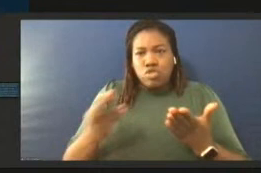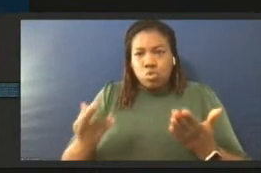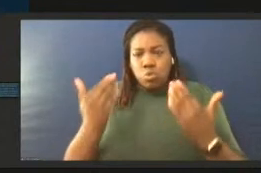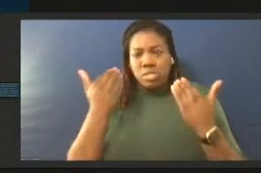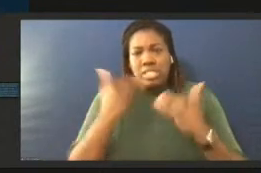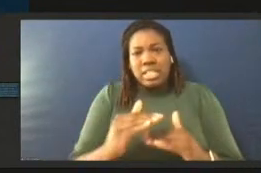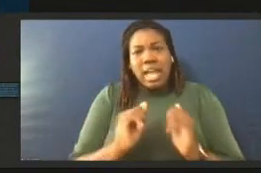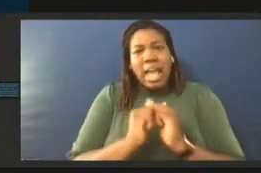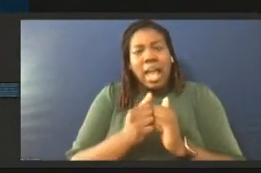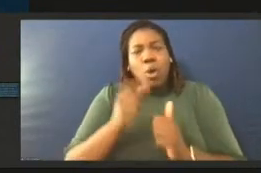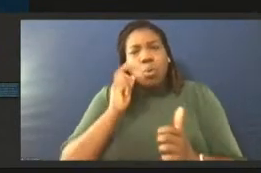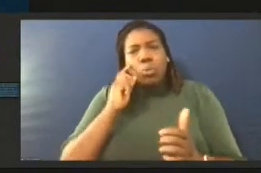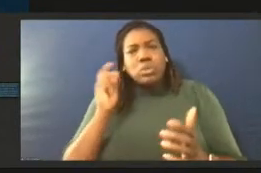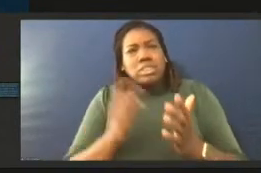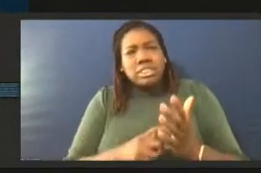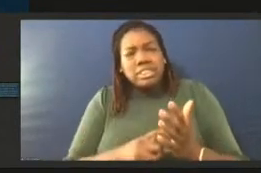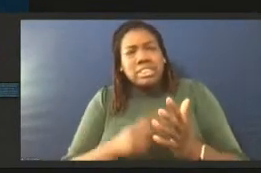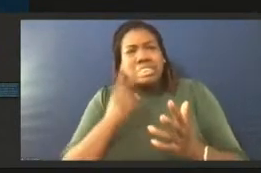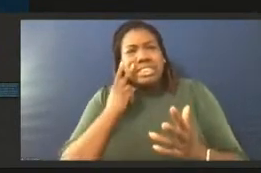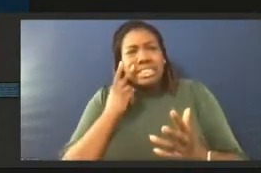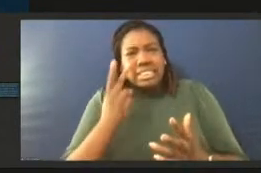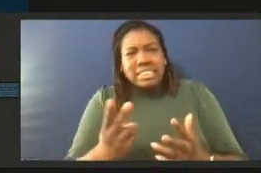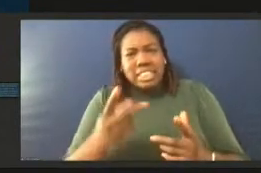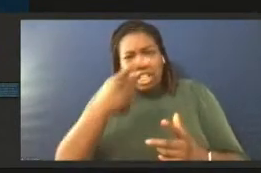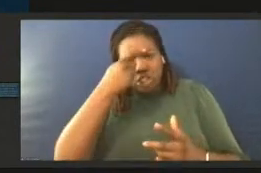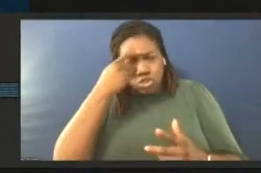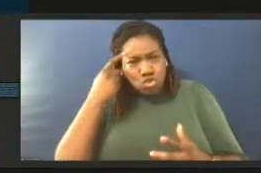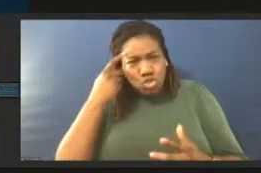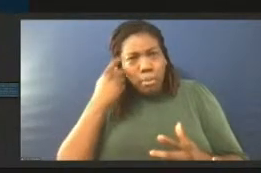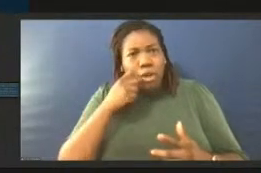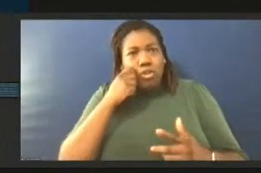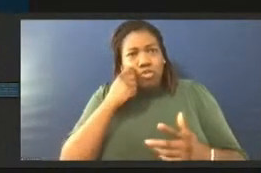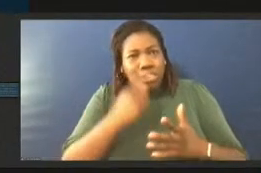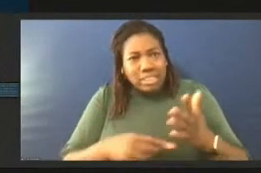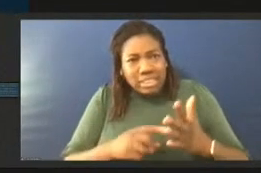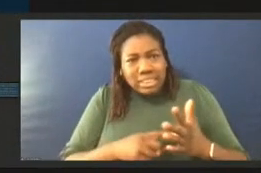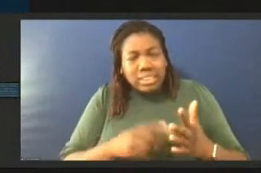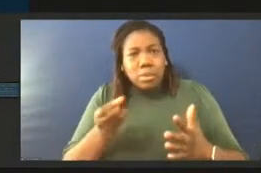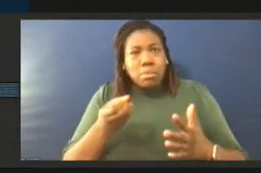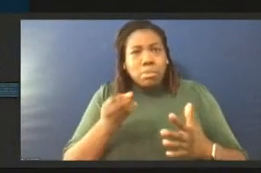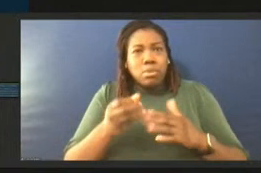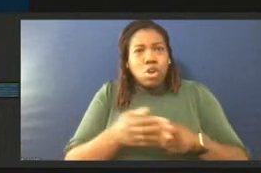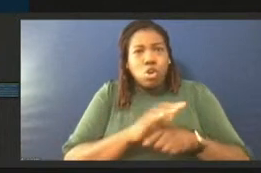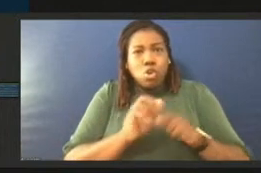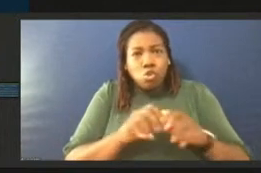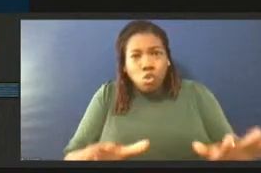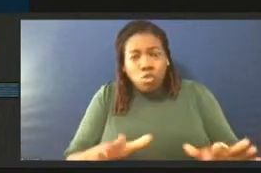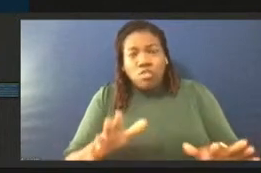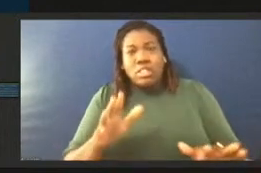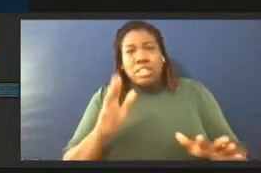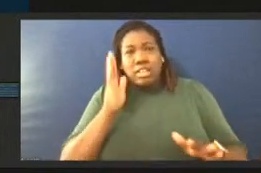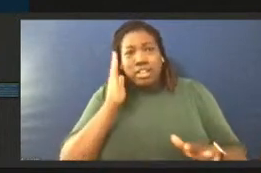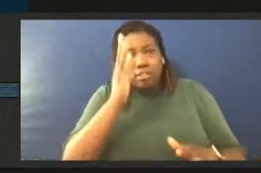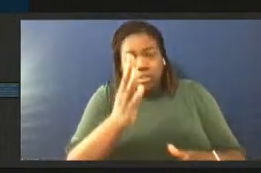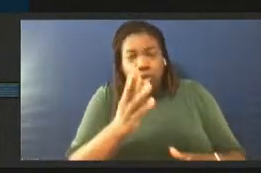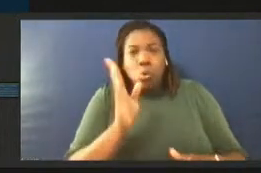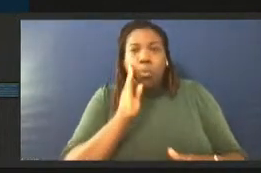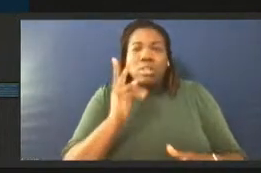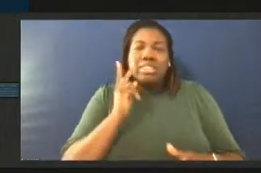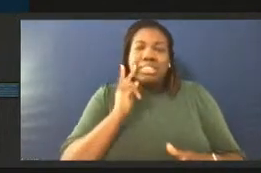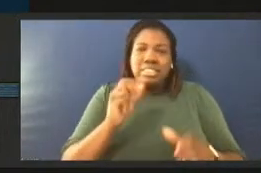the trauma of COVID and racism in the future? We're going to see it in the exacerbation and the